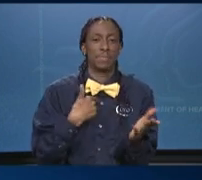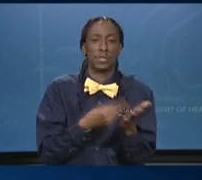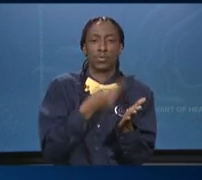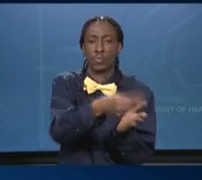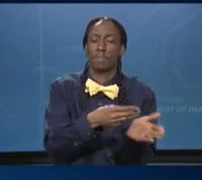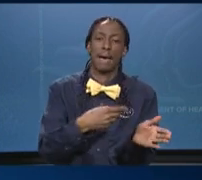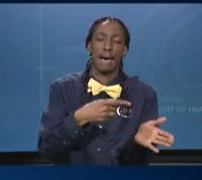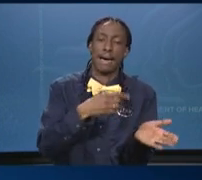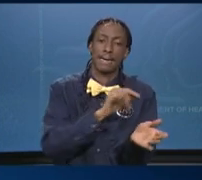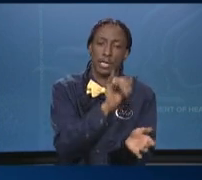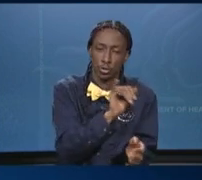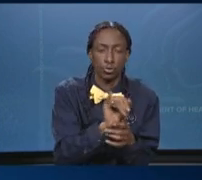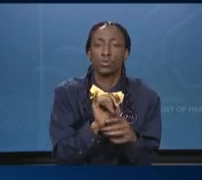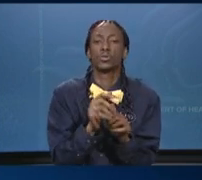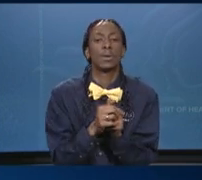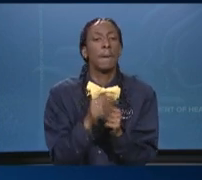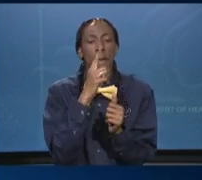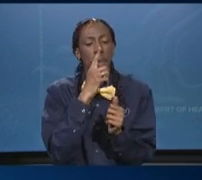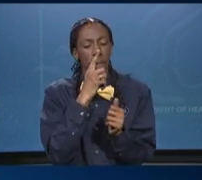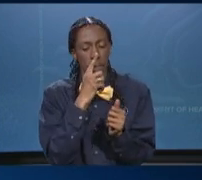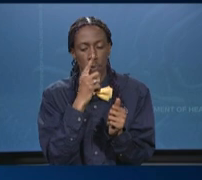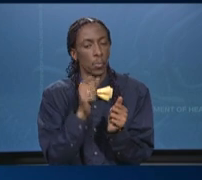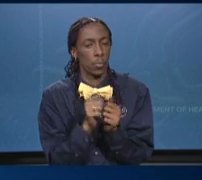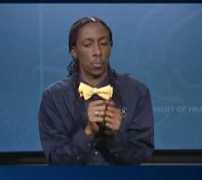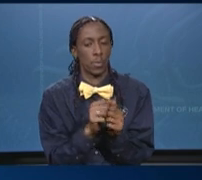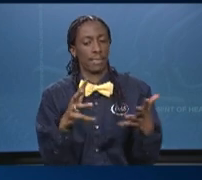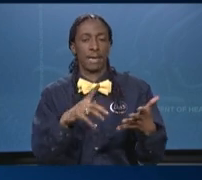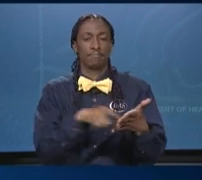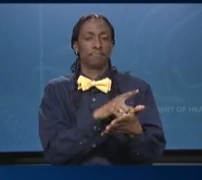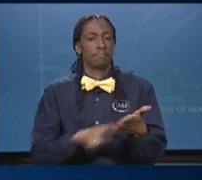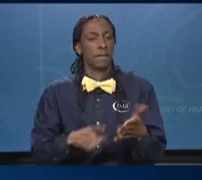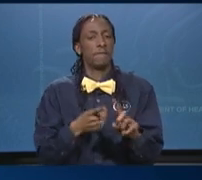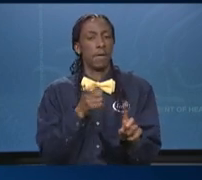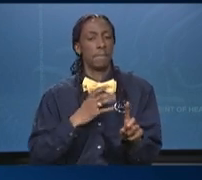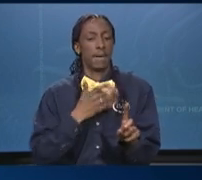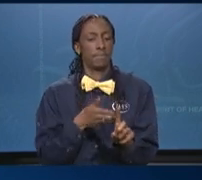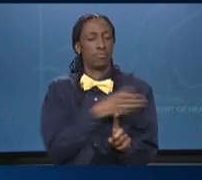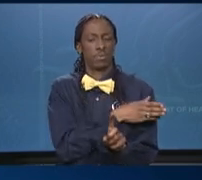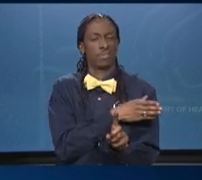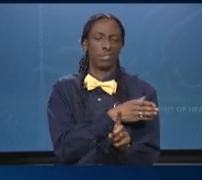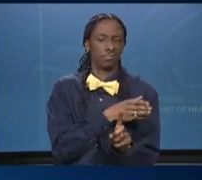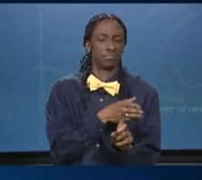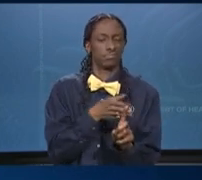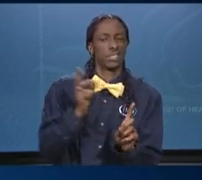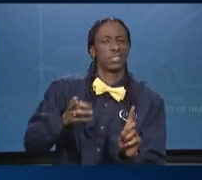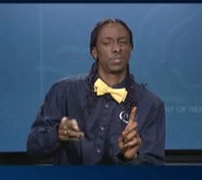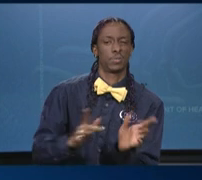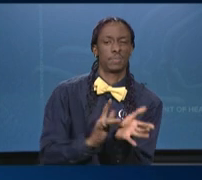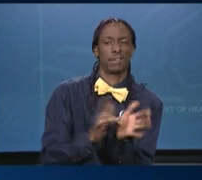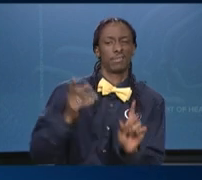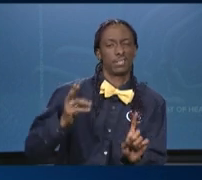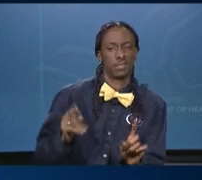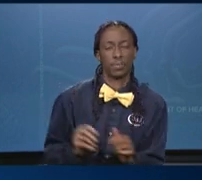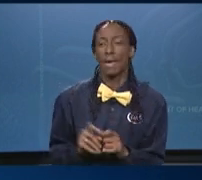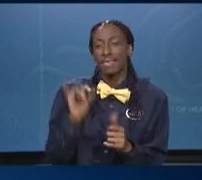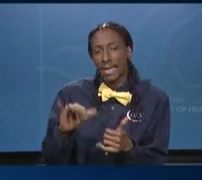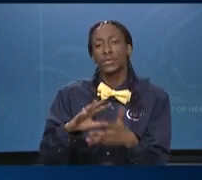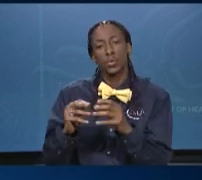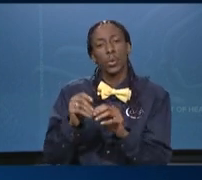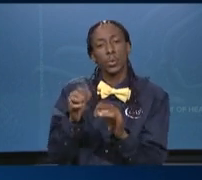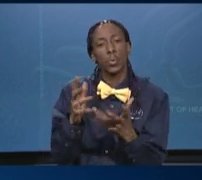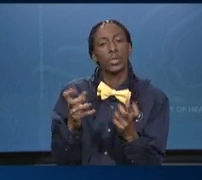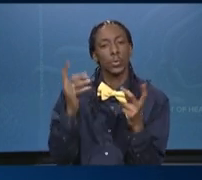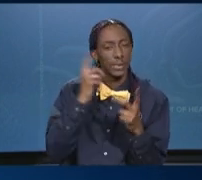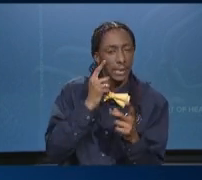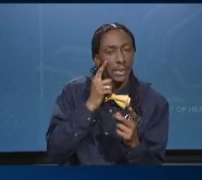discriminated against due to my pre-existing condition. That's the kind of thing you want to hear, because that's what makes it possible for us